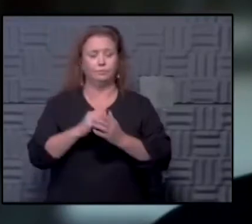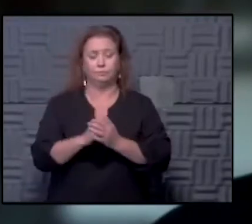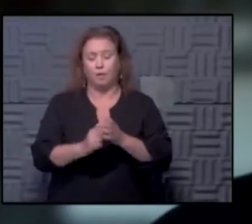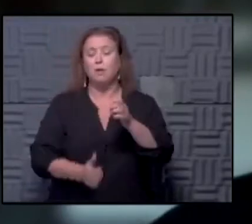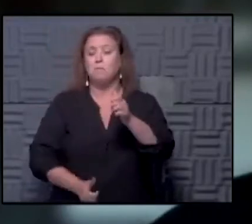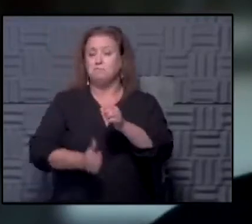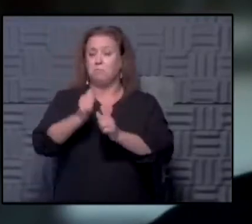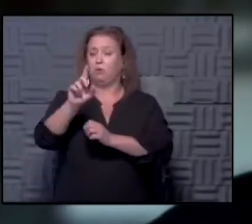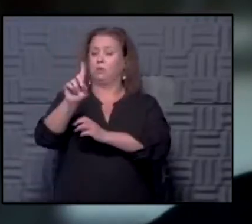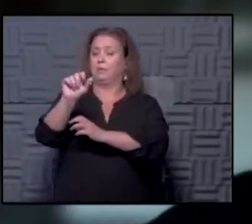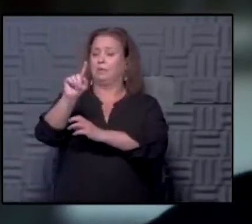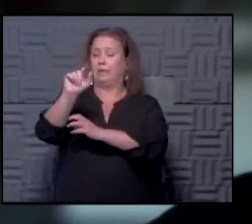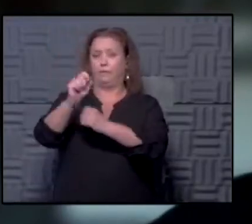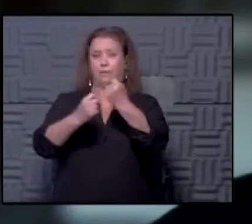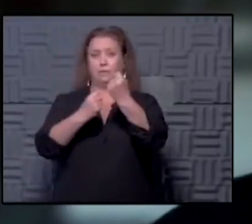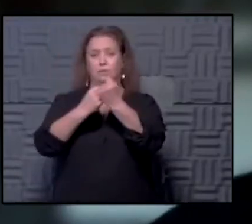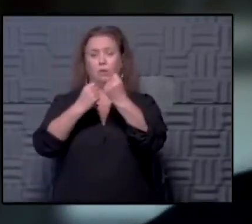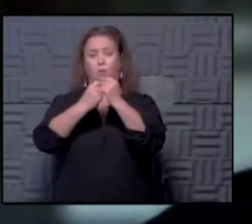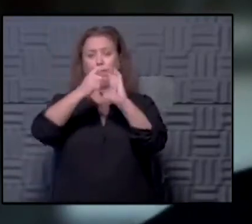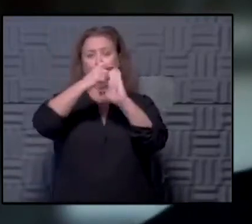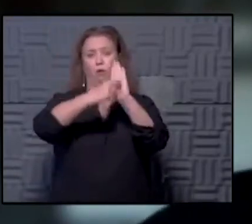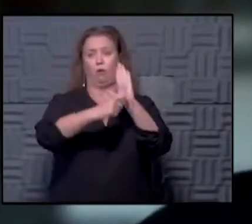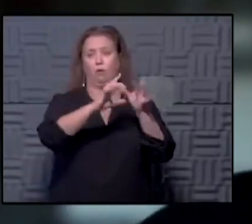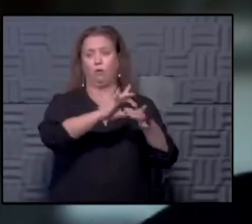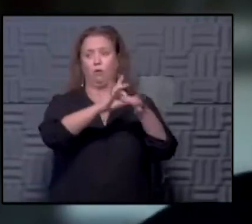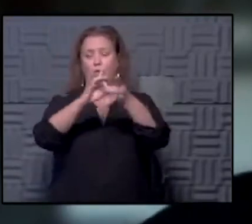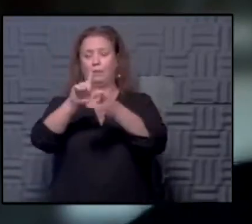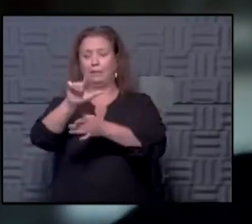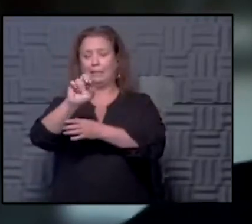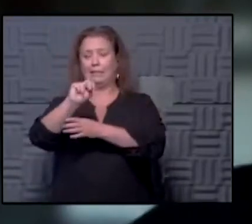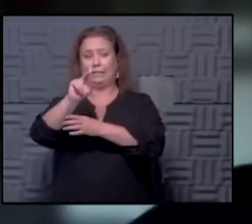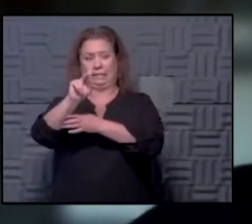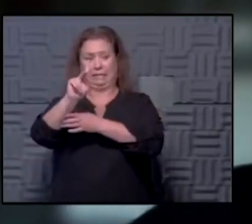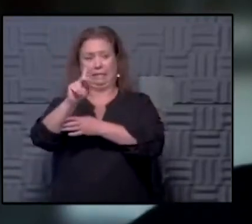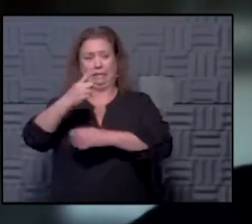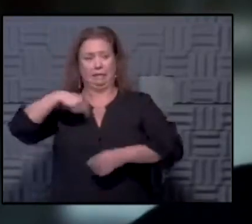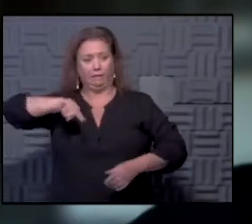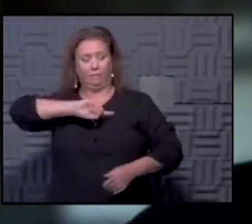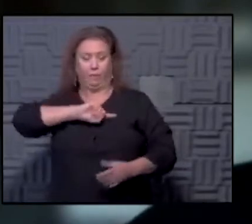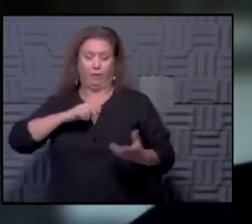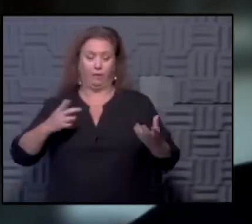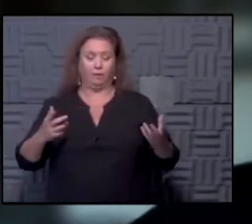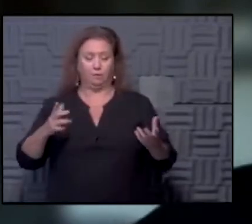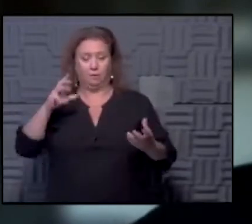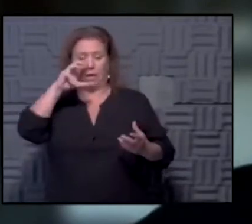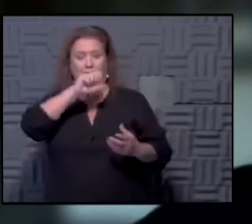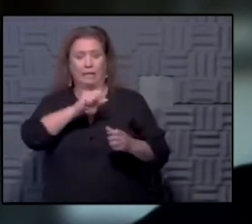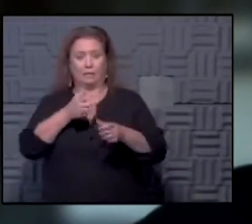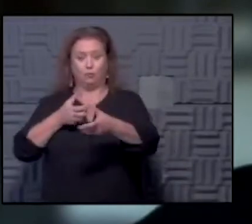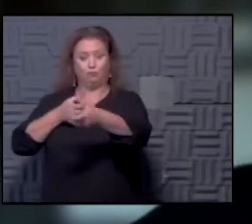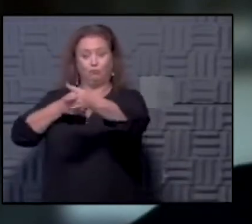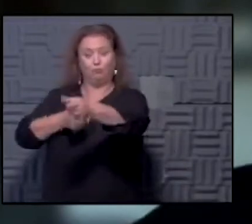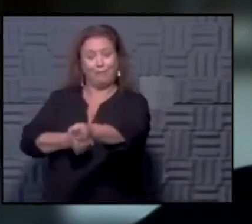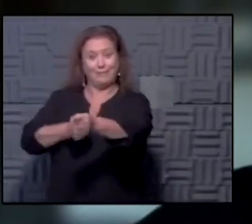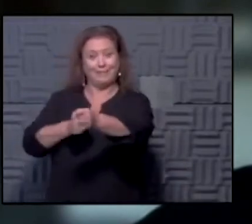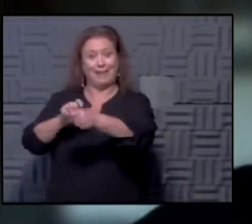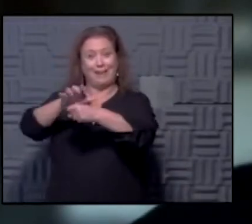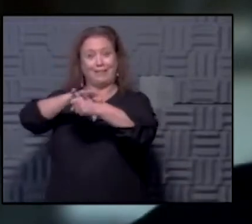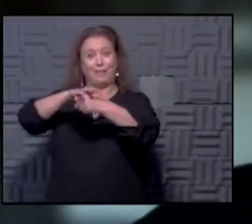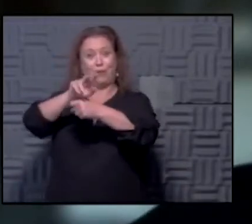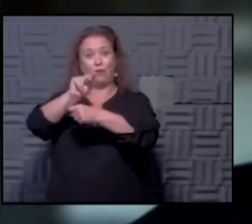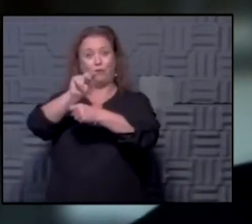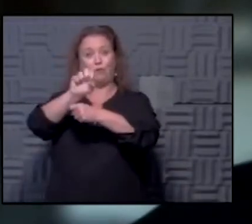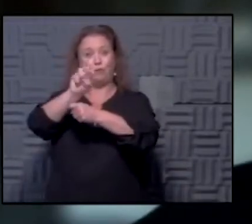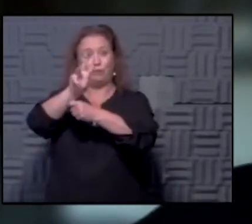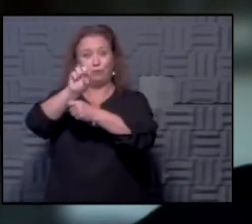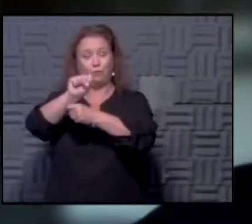most of the data is supported with an article link. So as long as we I guess, trust that the local news article has